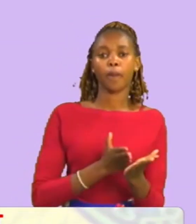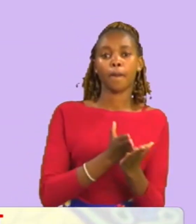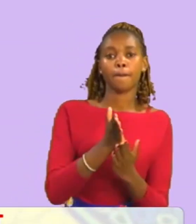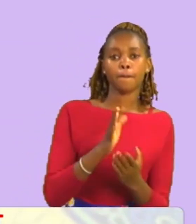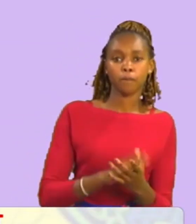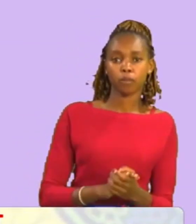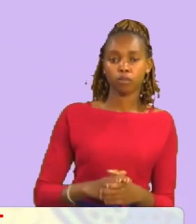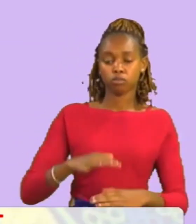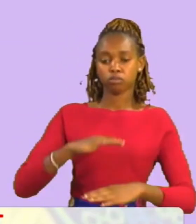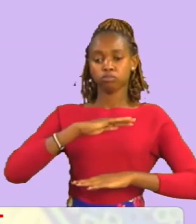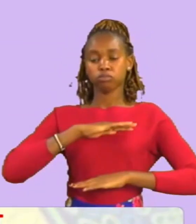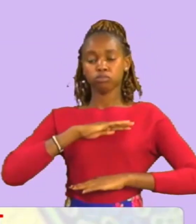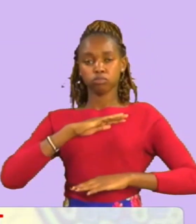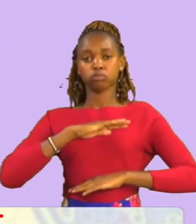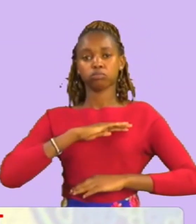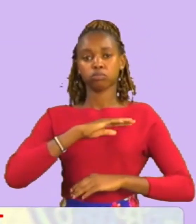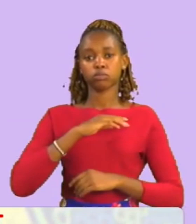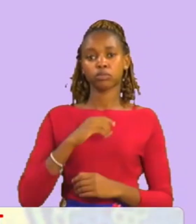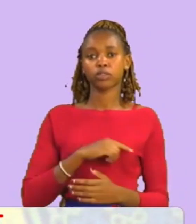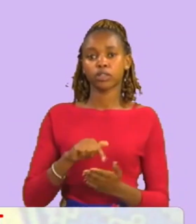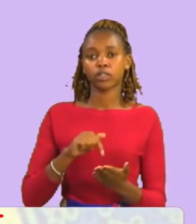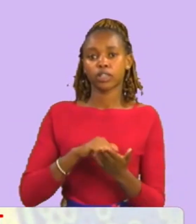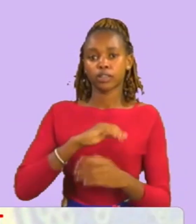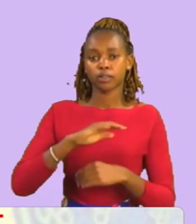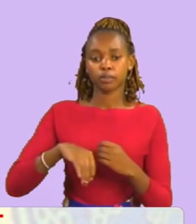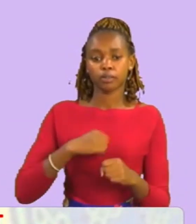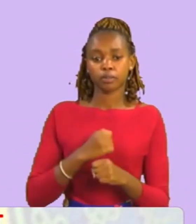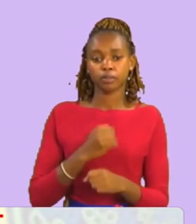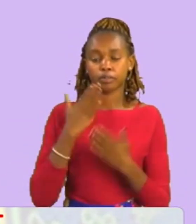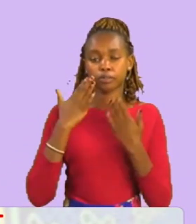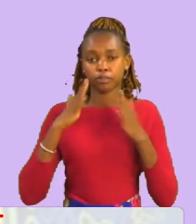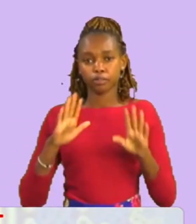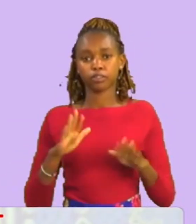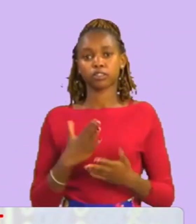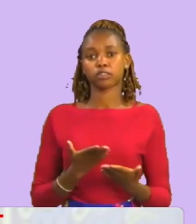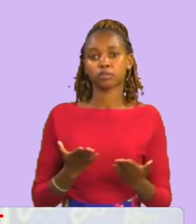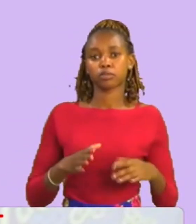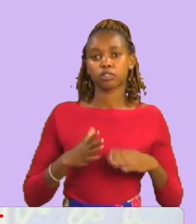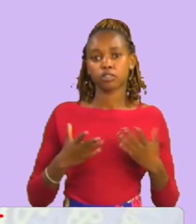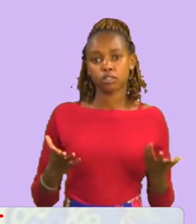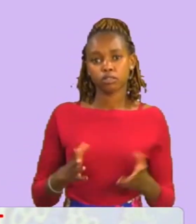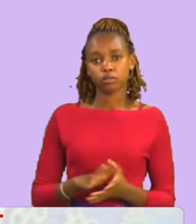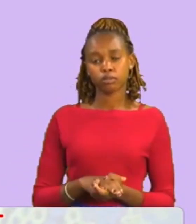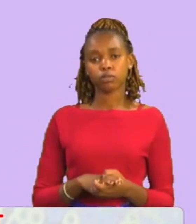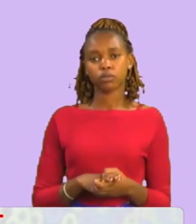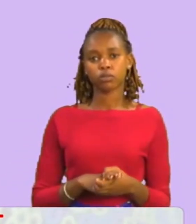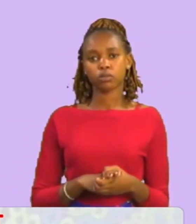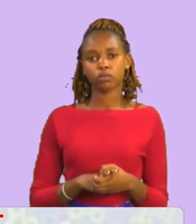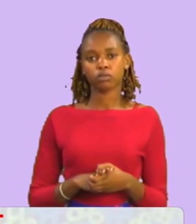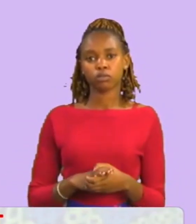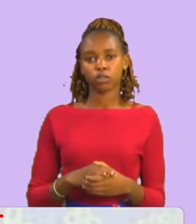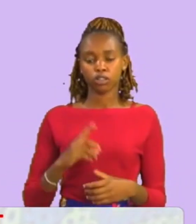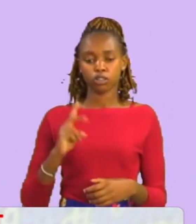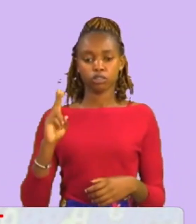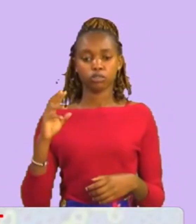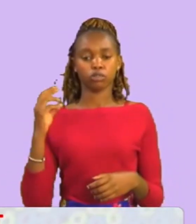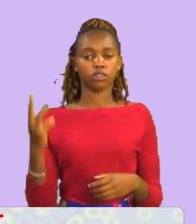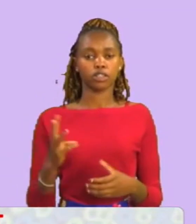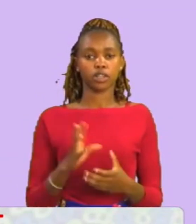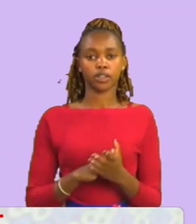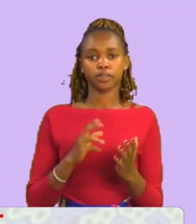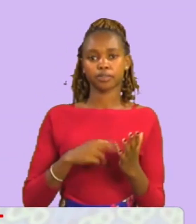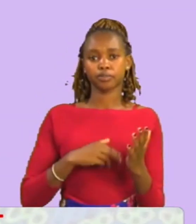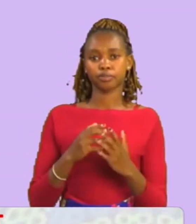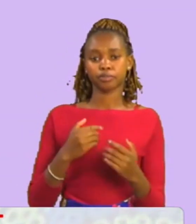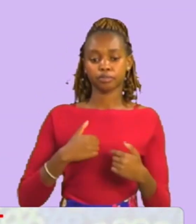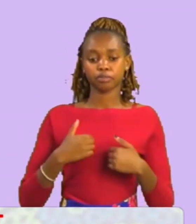is certified so far this year and accomplished a few things. Positive vibes. Ama naje mtu wangu. Kabisa. Pande yako kuna watu wawili watatu hivi. Nakwambia pande yangu